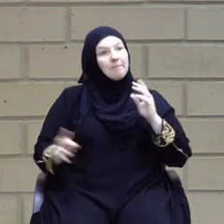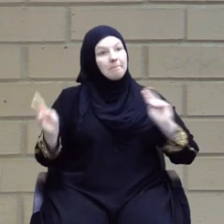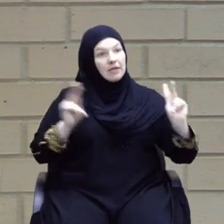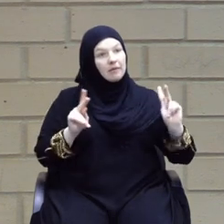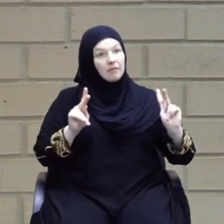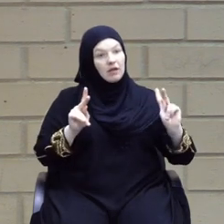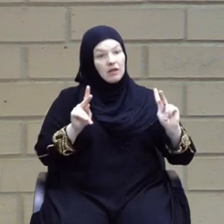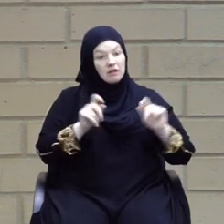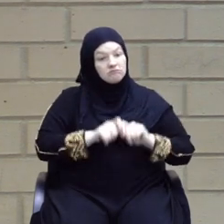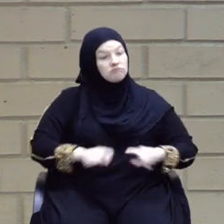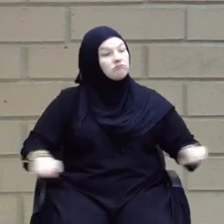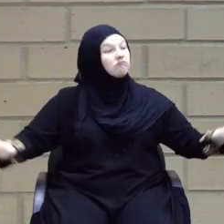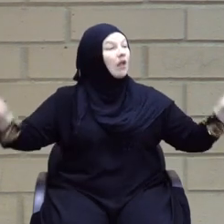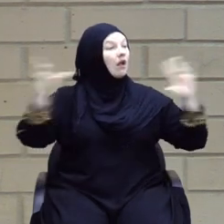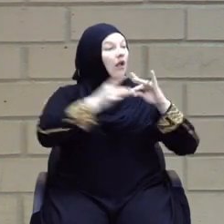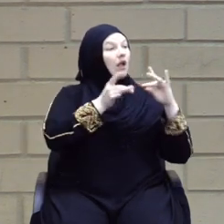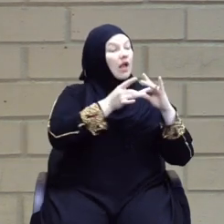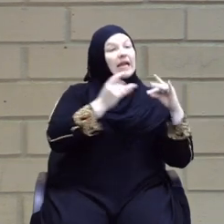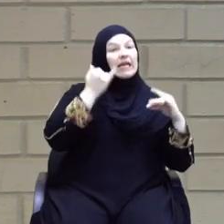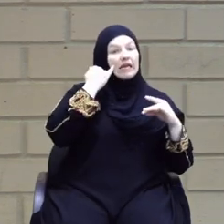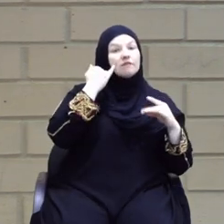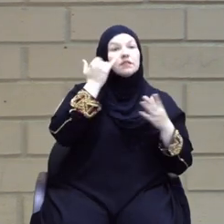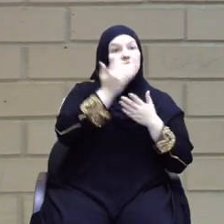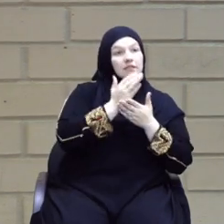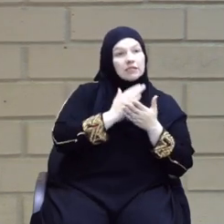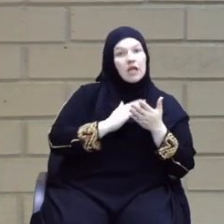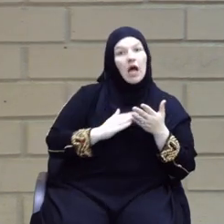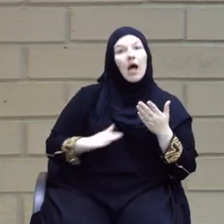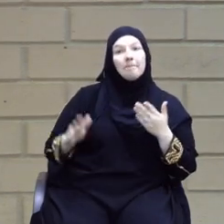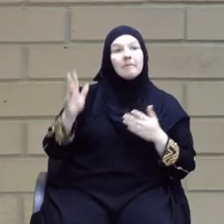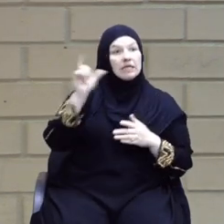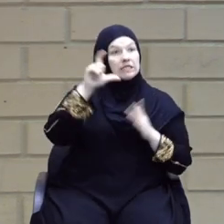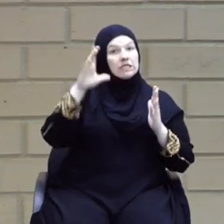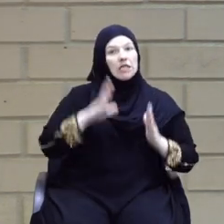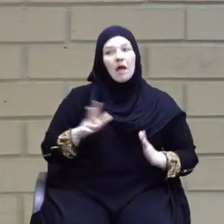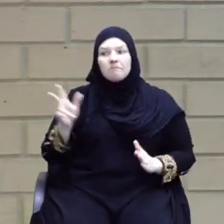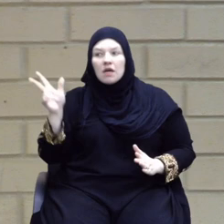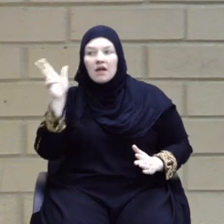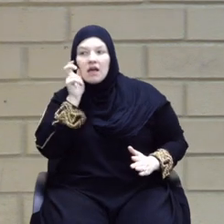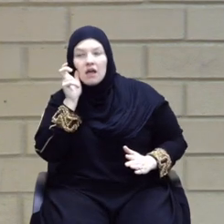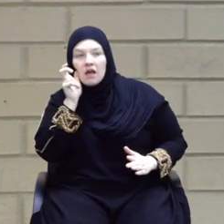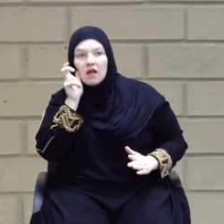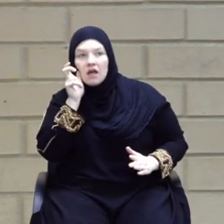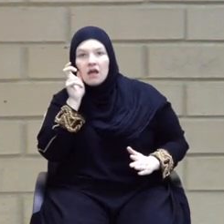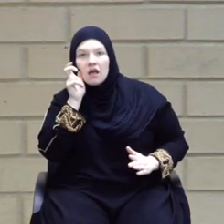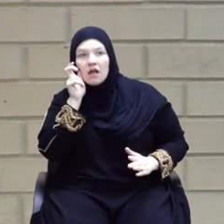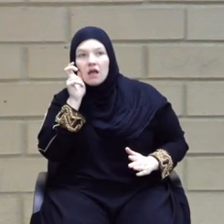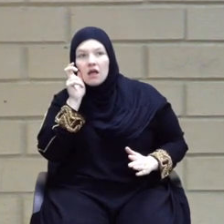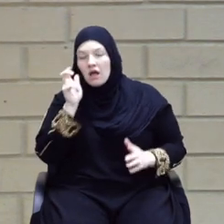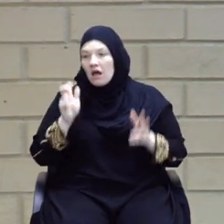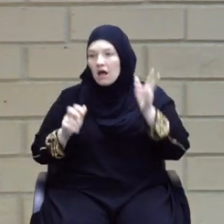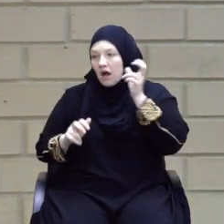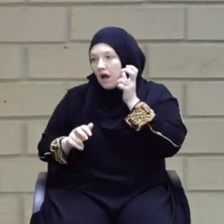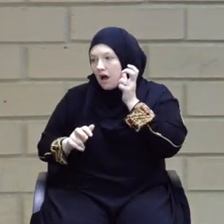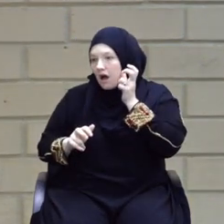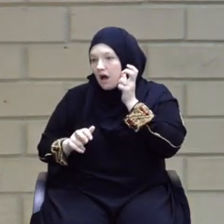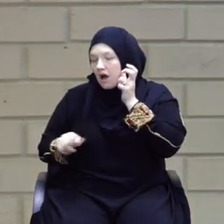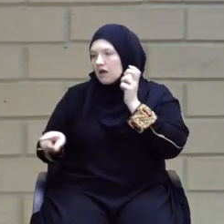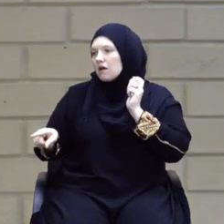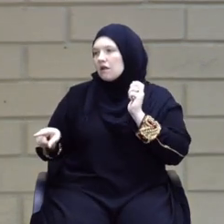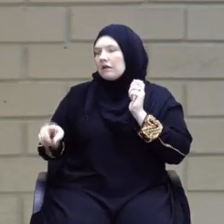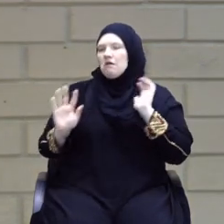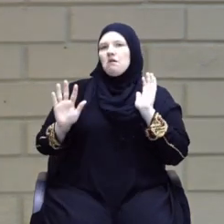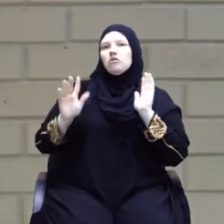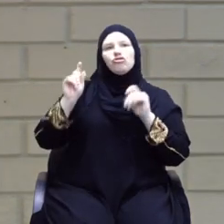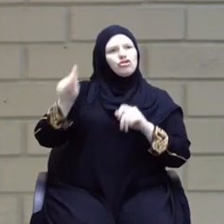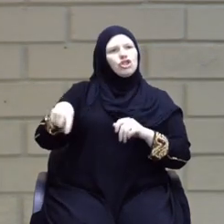person. Many of the companions who failed the test knew that they had this weakness. And they